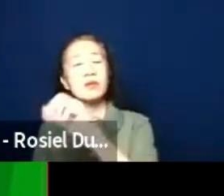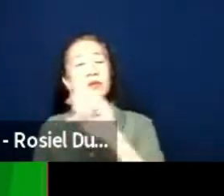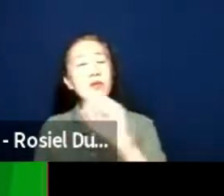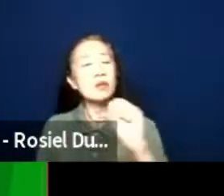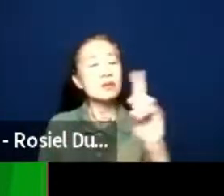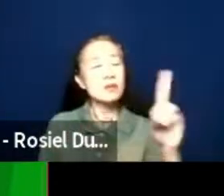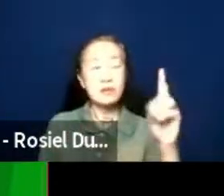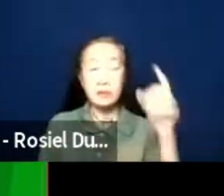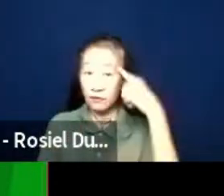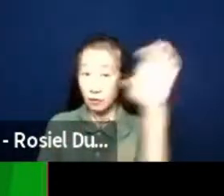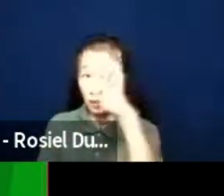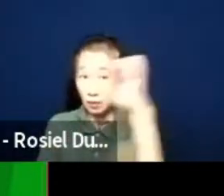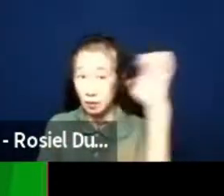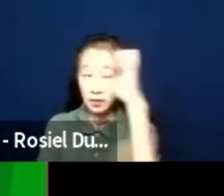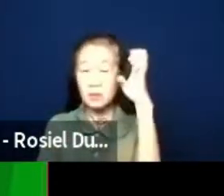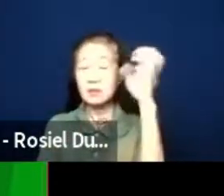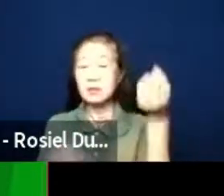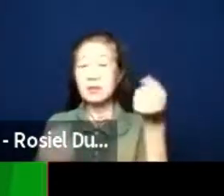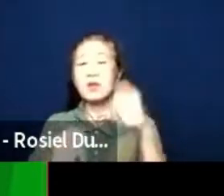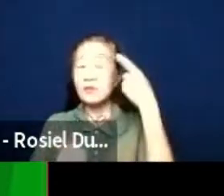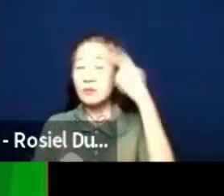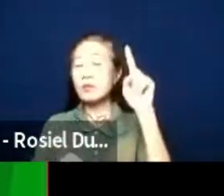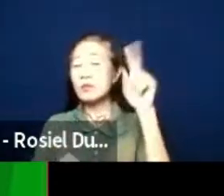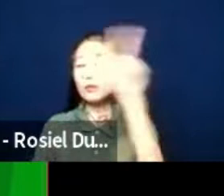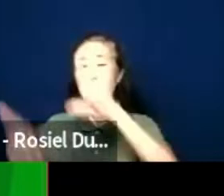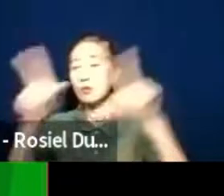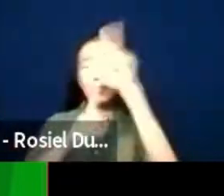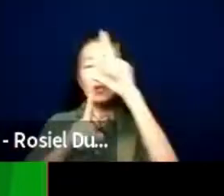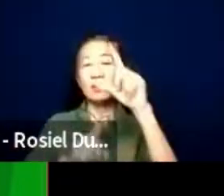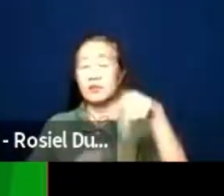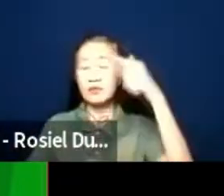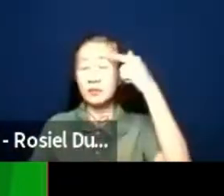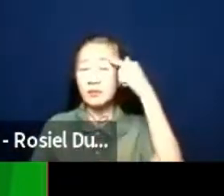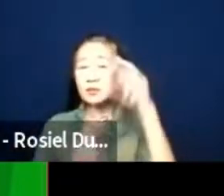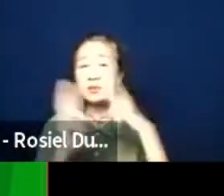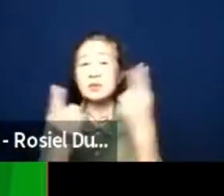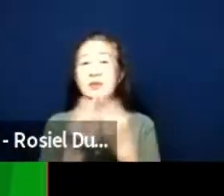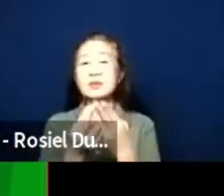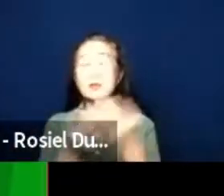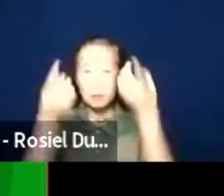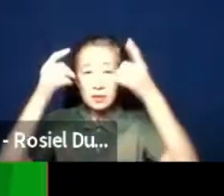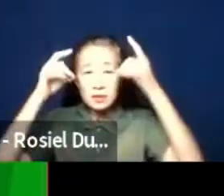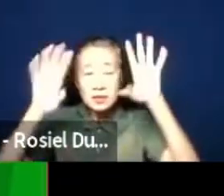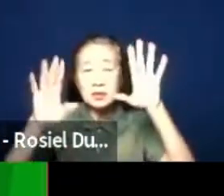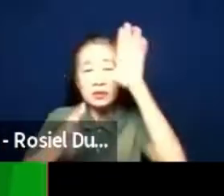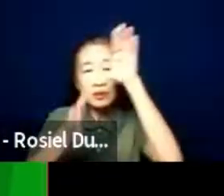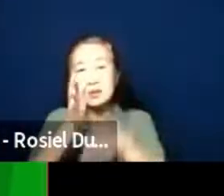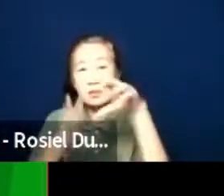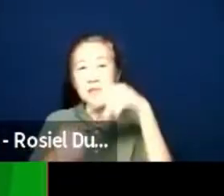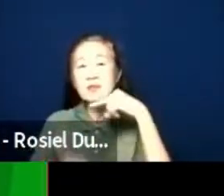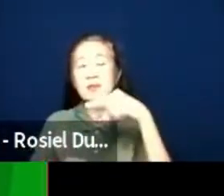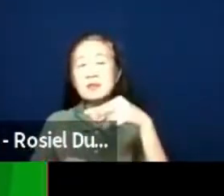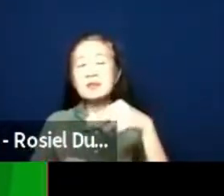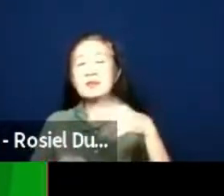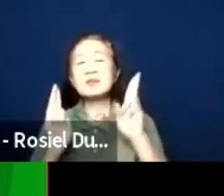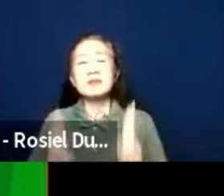emergency situations to both local government units, disaster risk reduction management, non-uniform personnel, and uniform